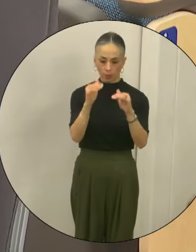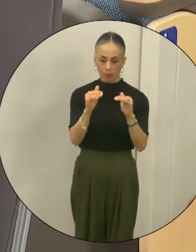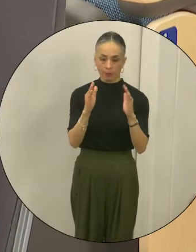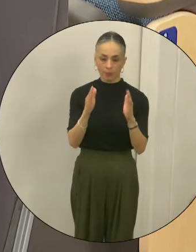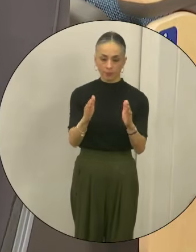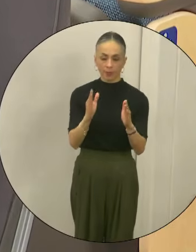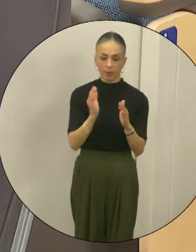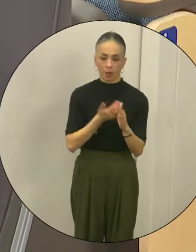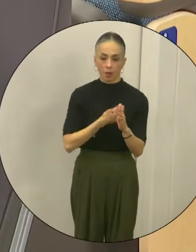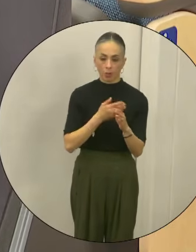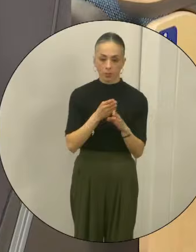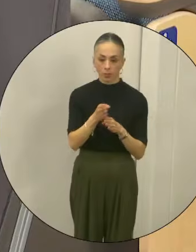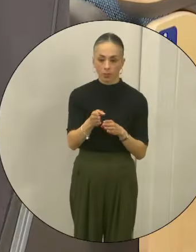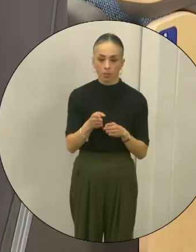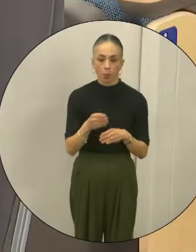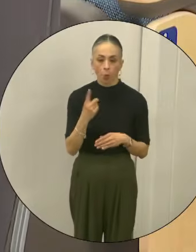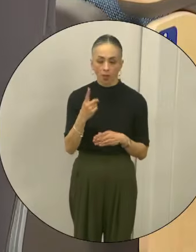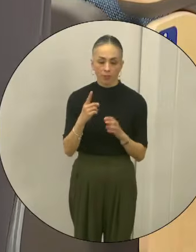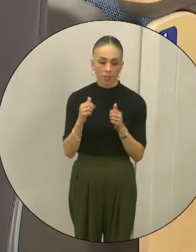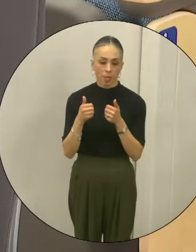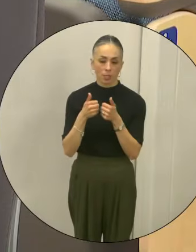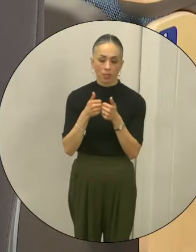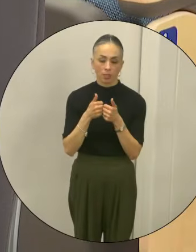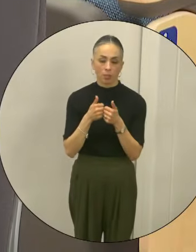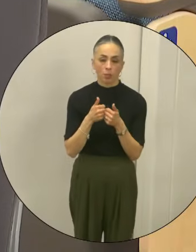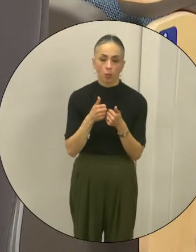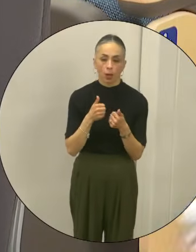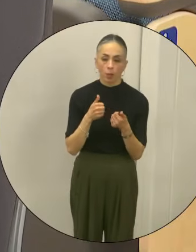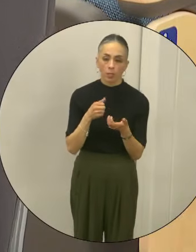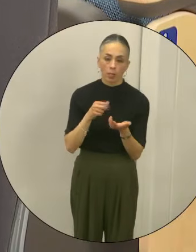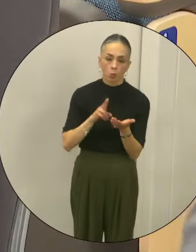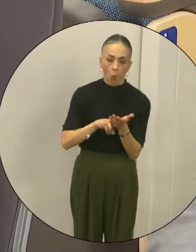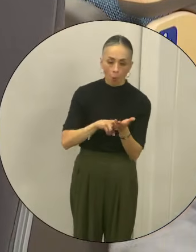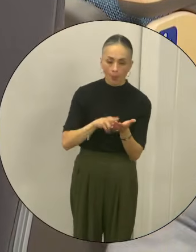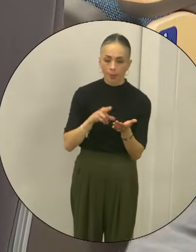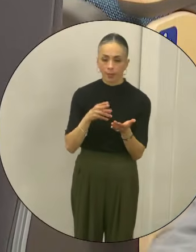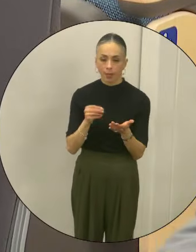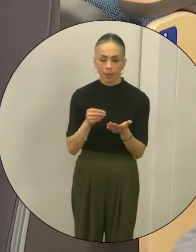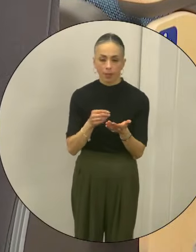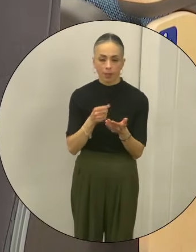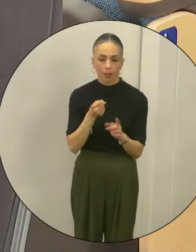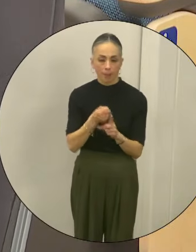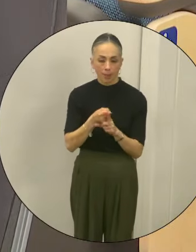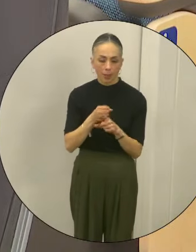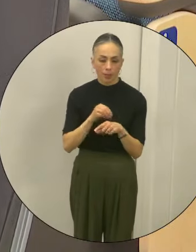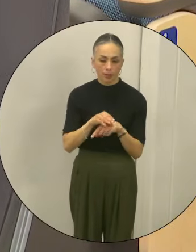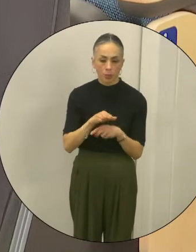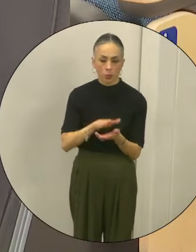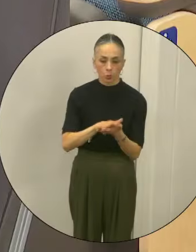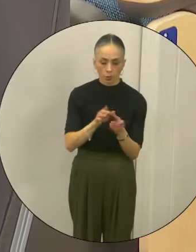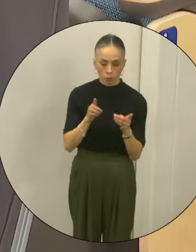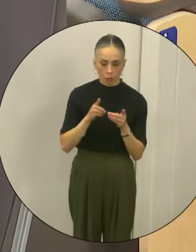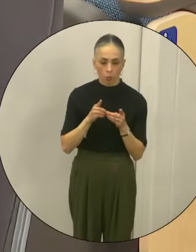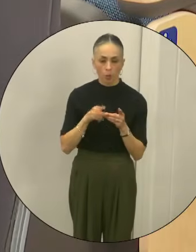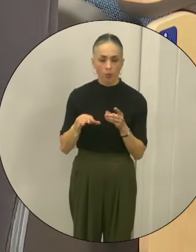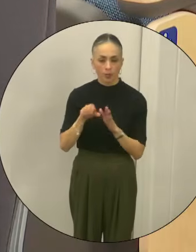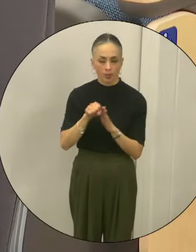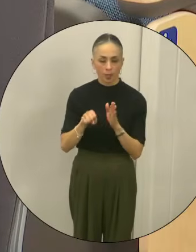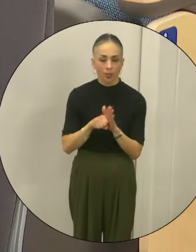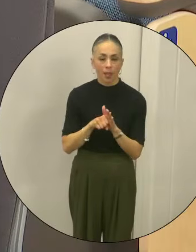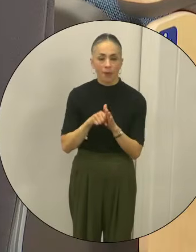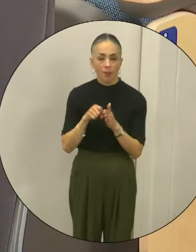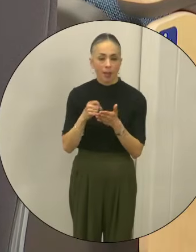in that conversation was around enrollments and count days and the impact that that has on school districts throughout the state. And by